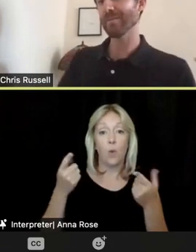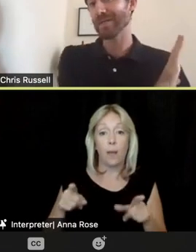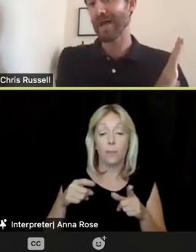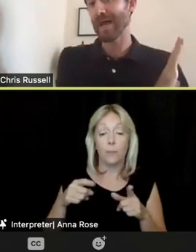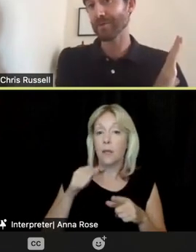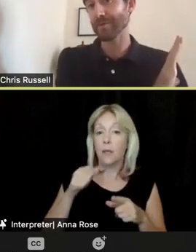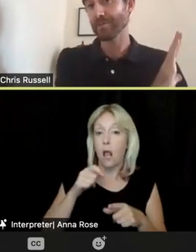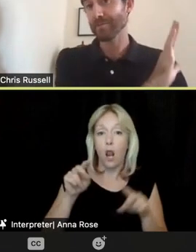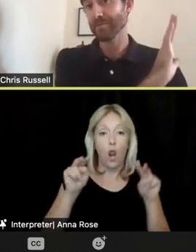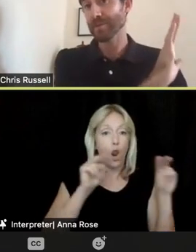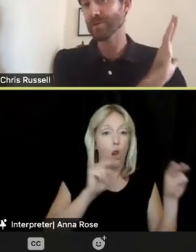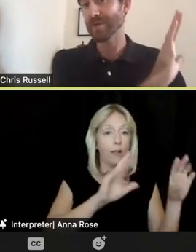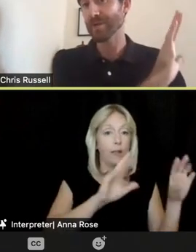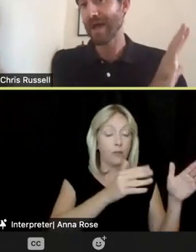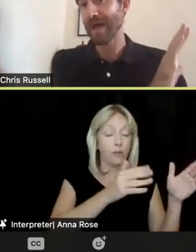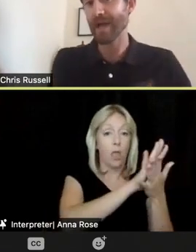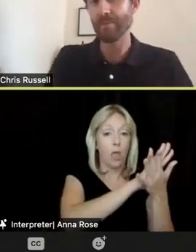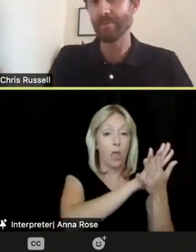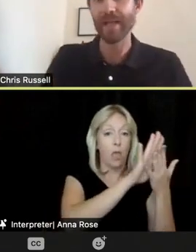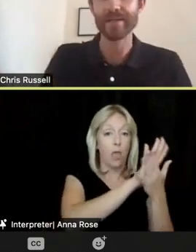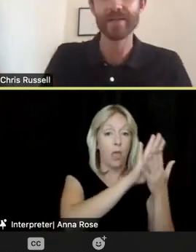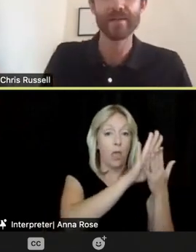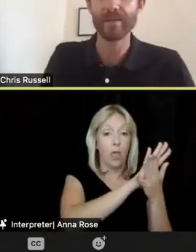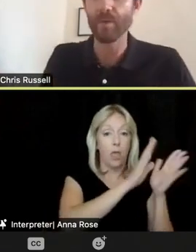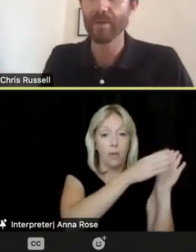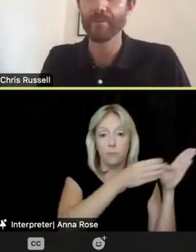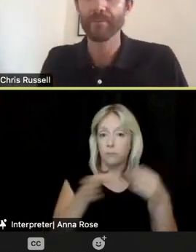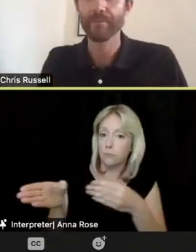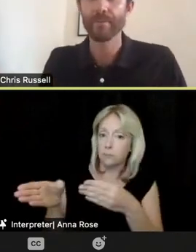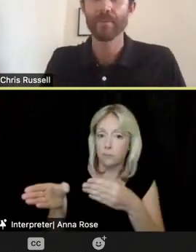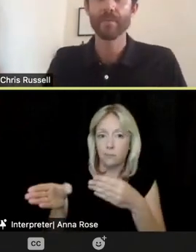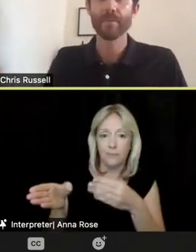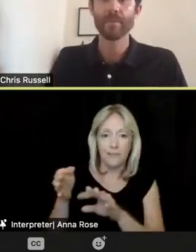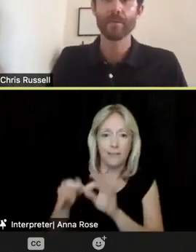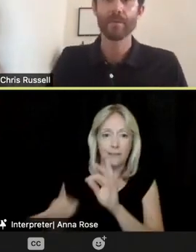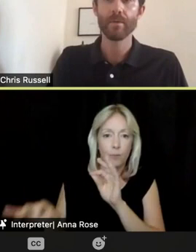back to the busy classroom. So she doesn't have that complexity to deal with.